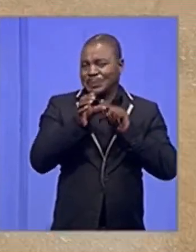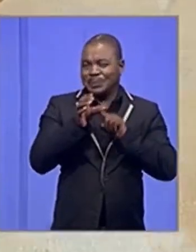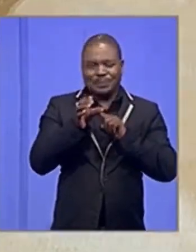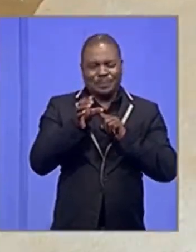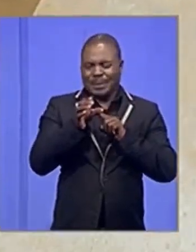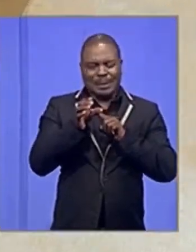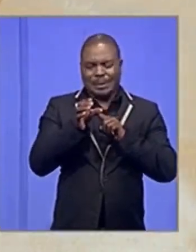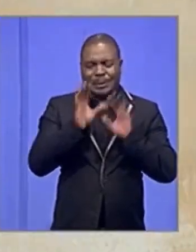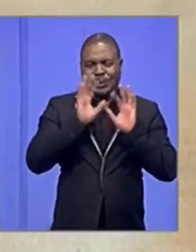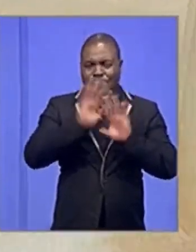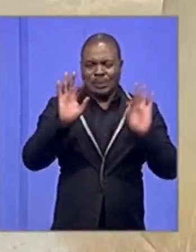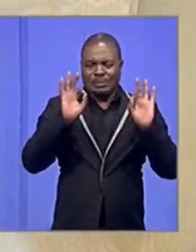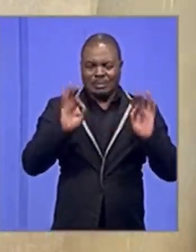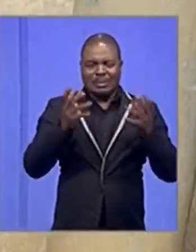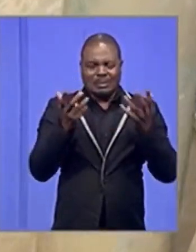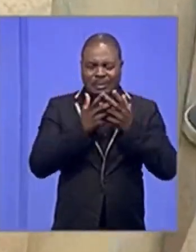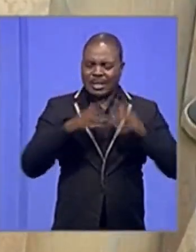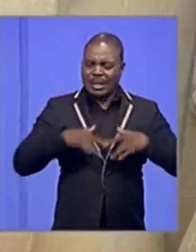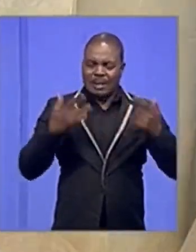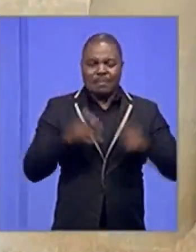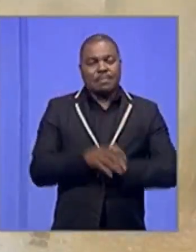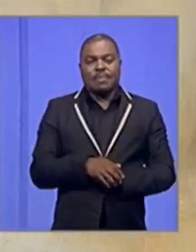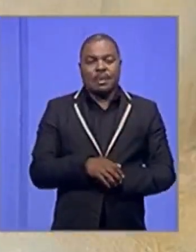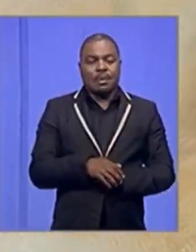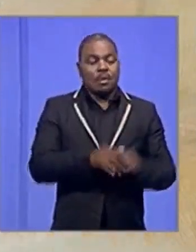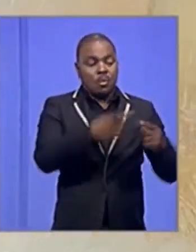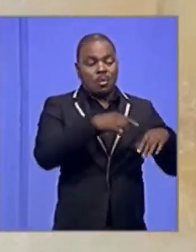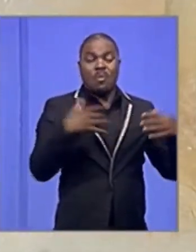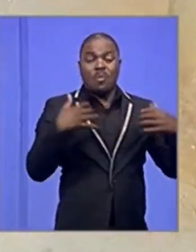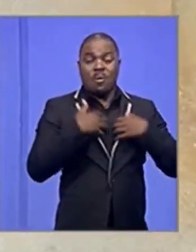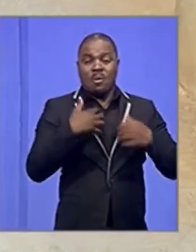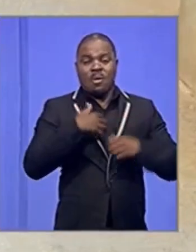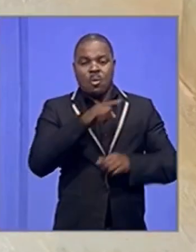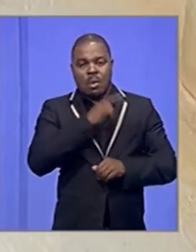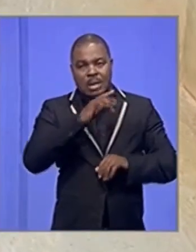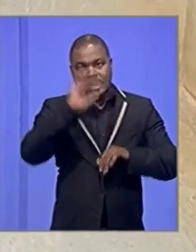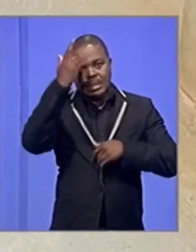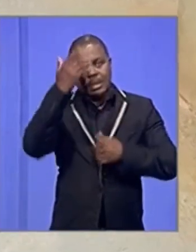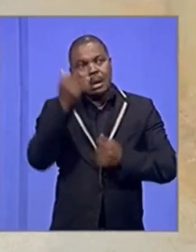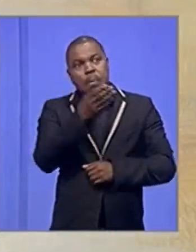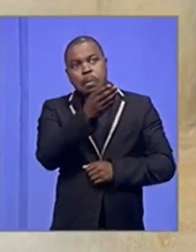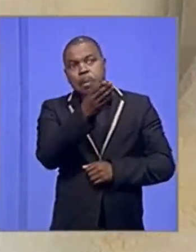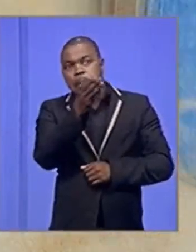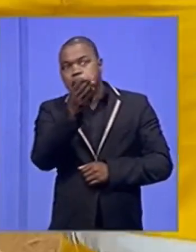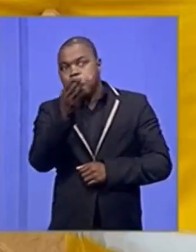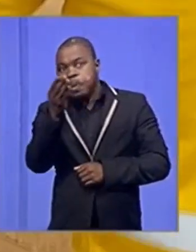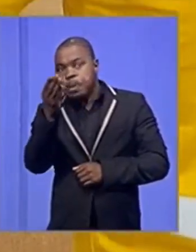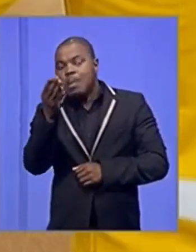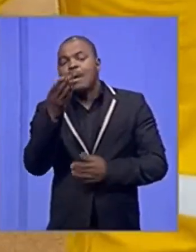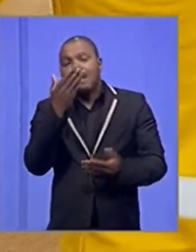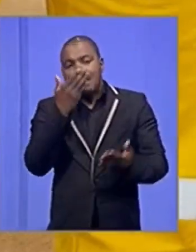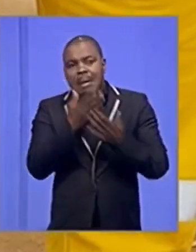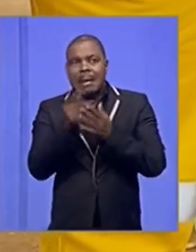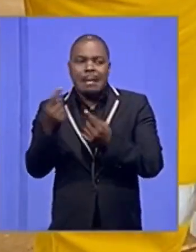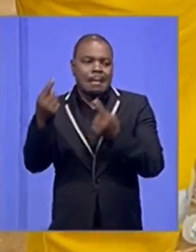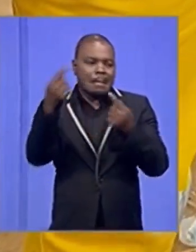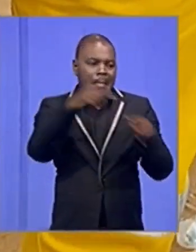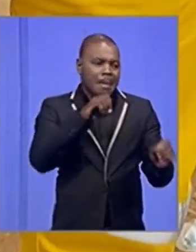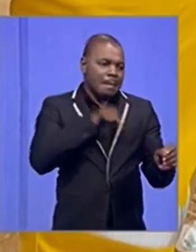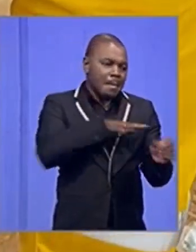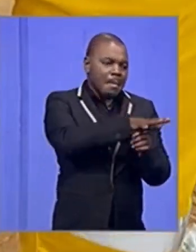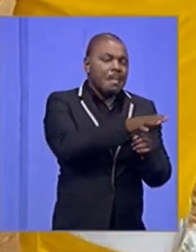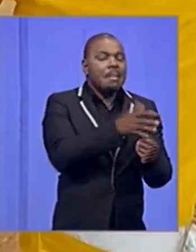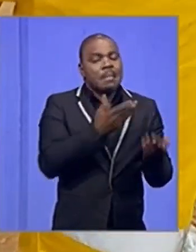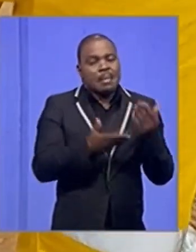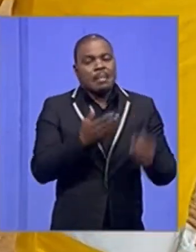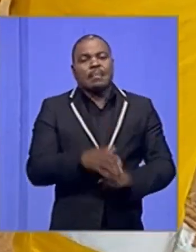o kare a loketše maphelo a bona. Ba re ba tšhogela gore leuba la cholera leo le runtšego dikarolo tše dingwe tša naga le ka fihla tikologong ya